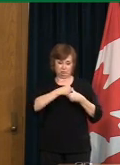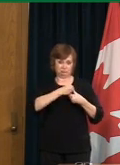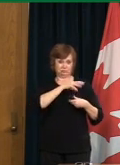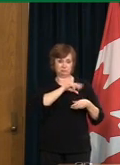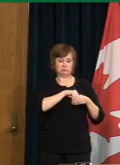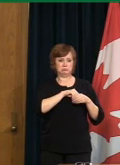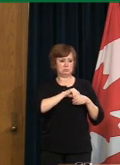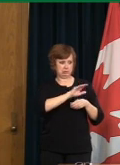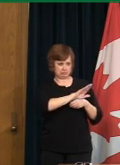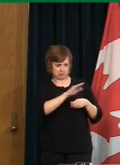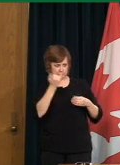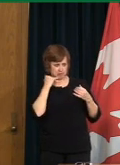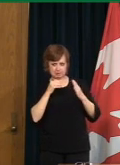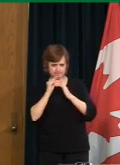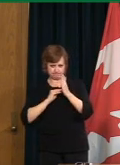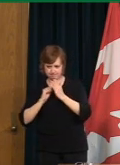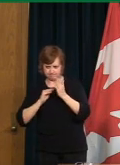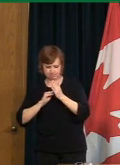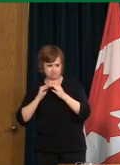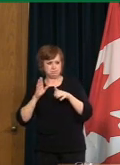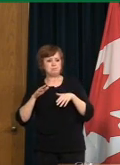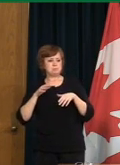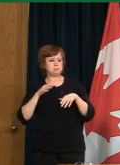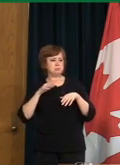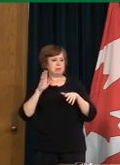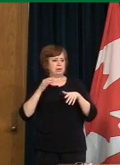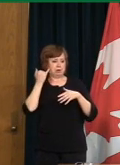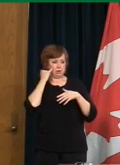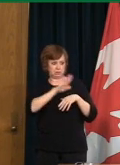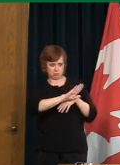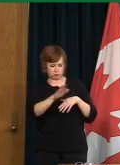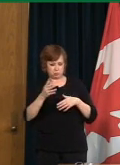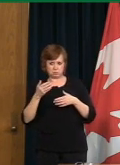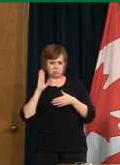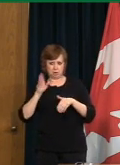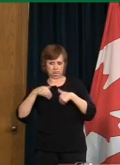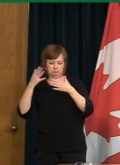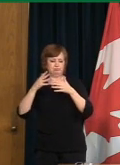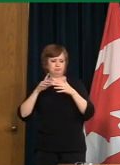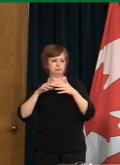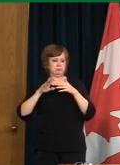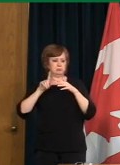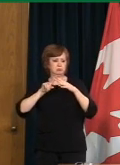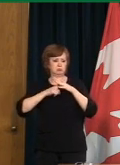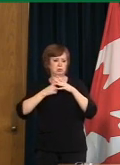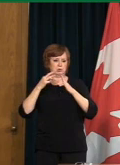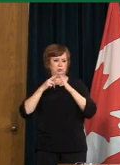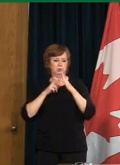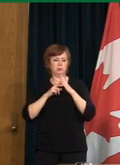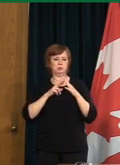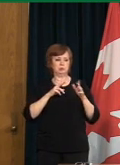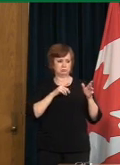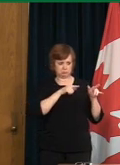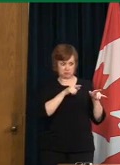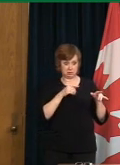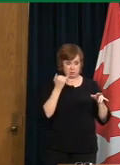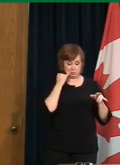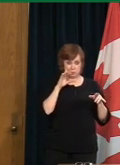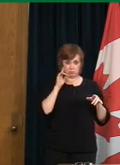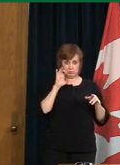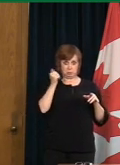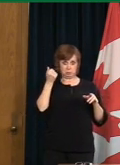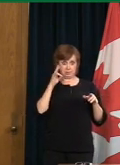and most certainly we'll be implementing some of the suggestions that they have should we be able to, on December the 17th or at a later